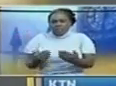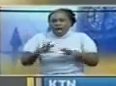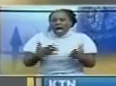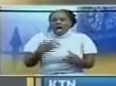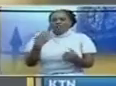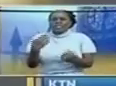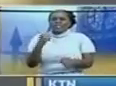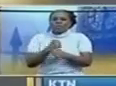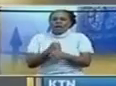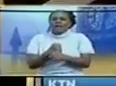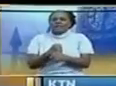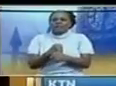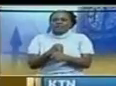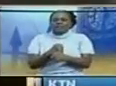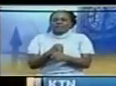Work.